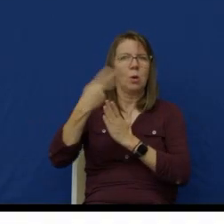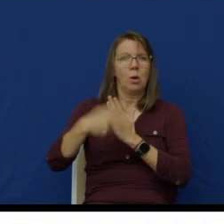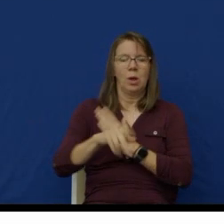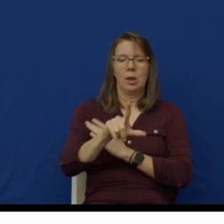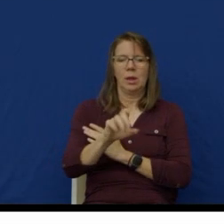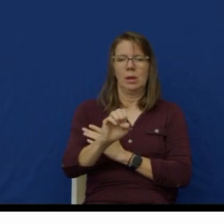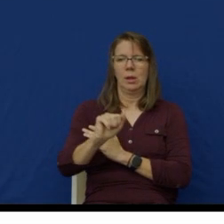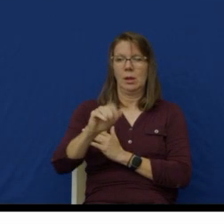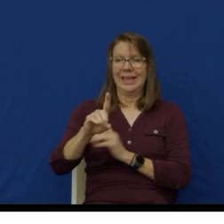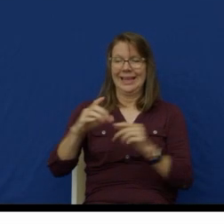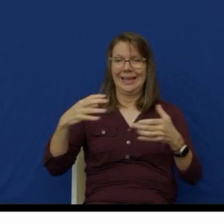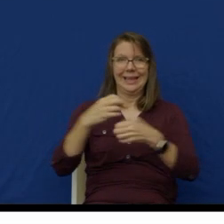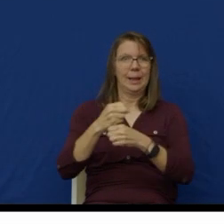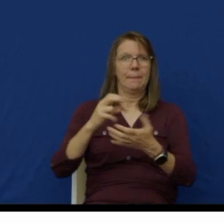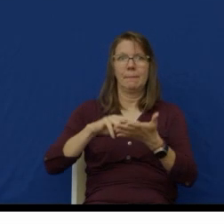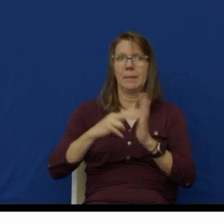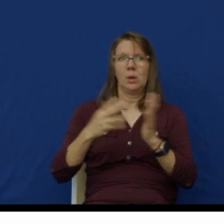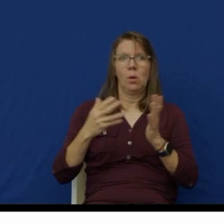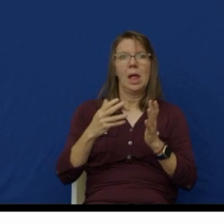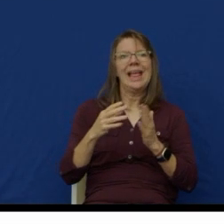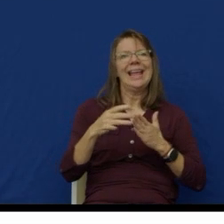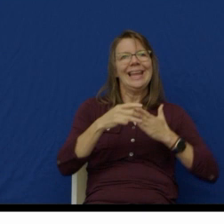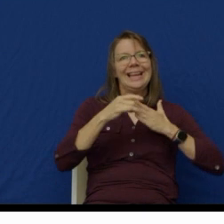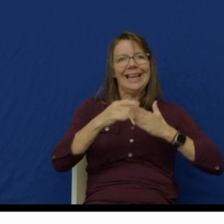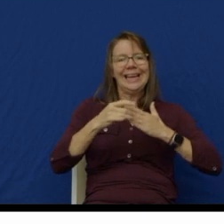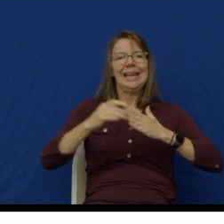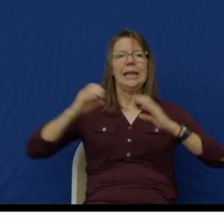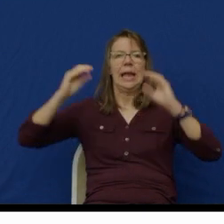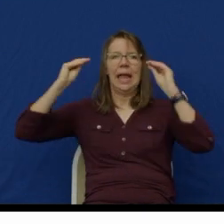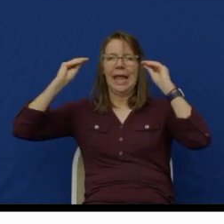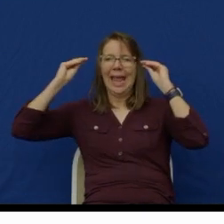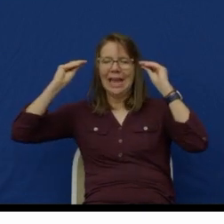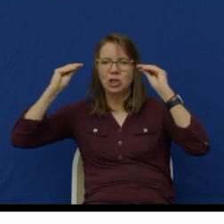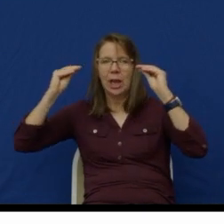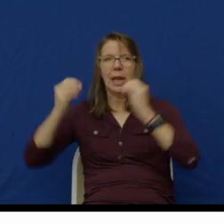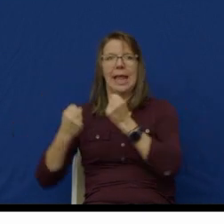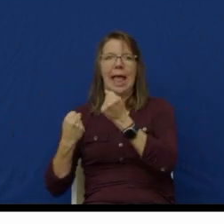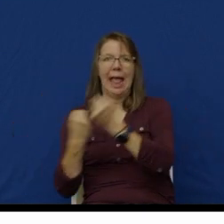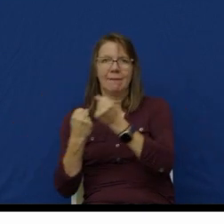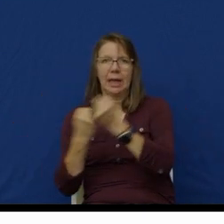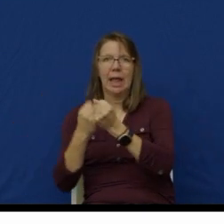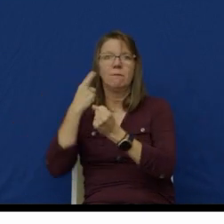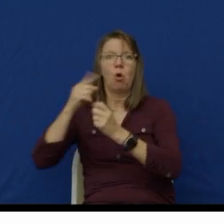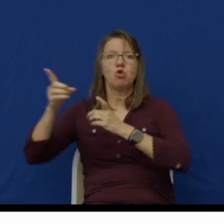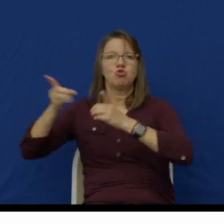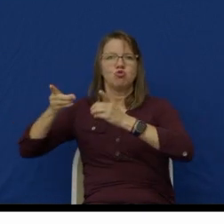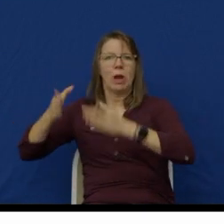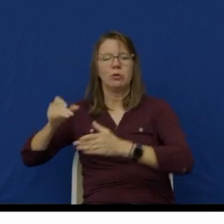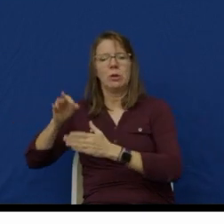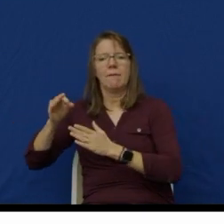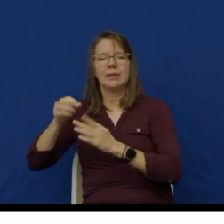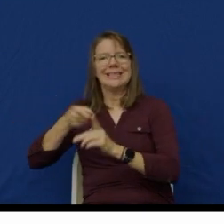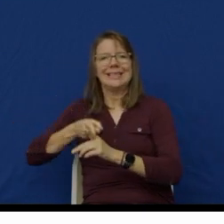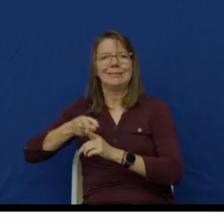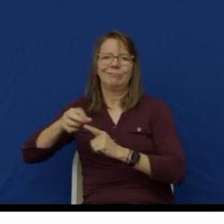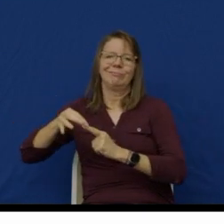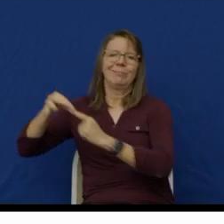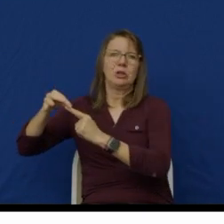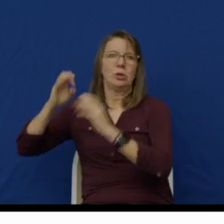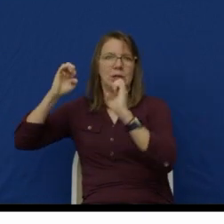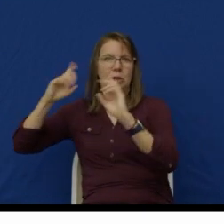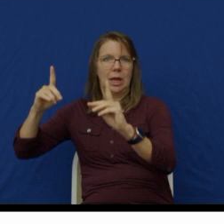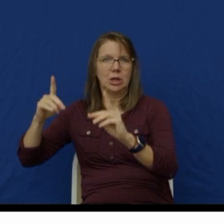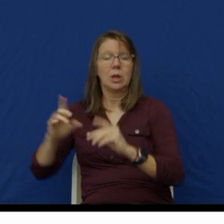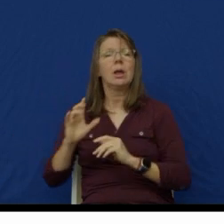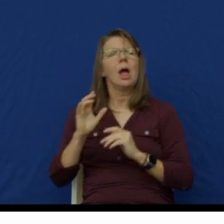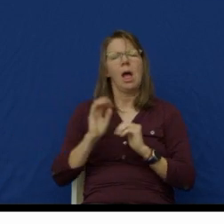Leading, Educating, Advocating for Directors of Special Education. The Kentucky Leads Academy is made possible by a federal